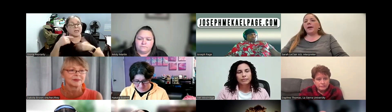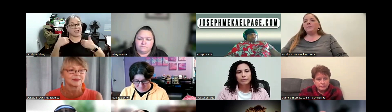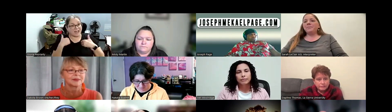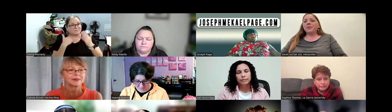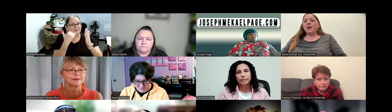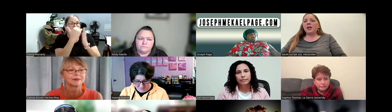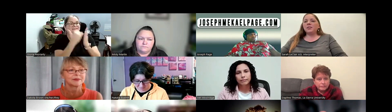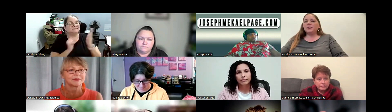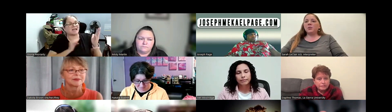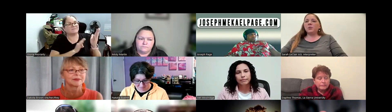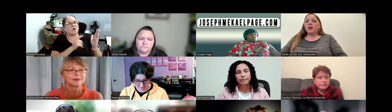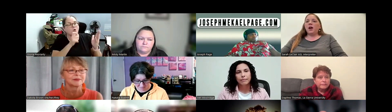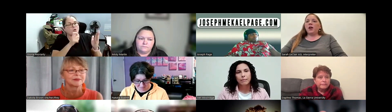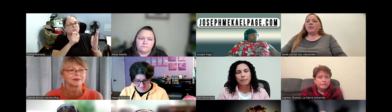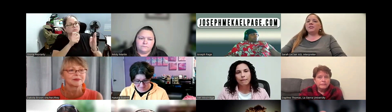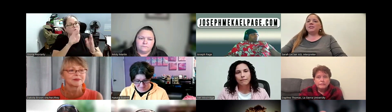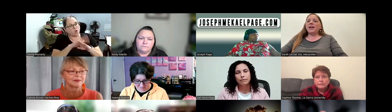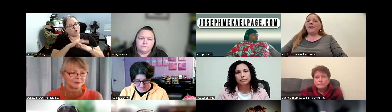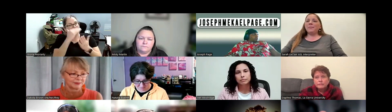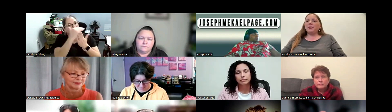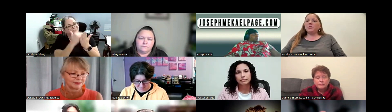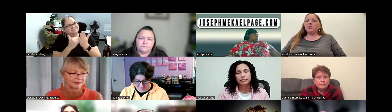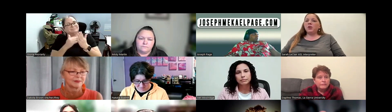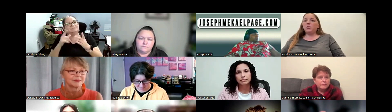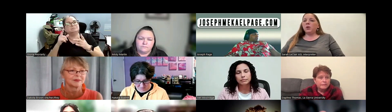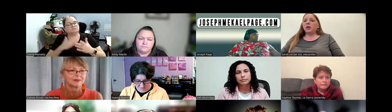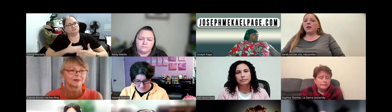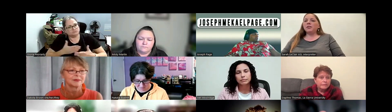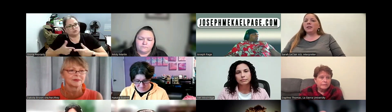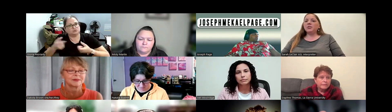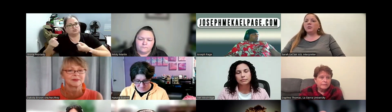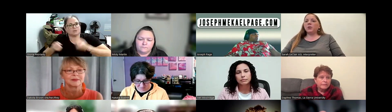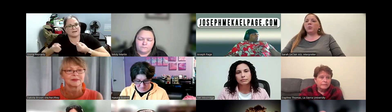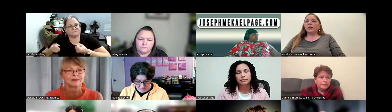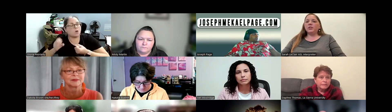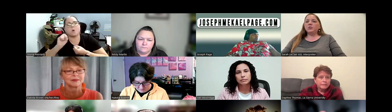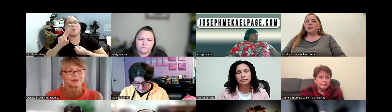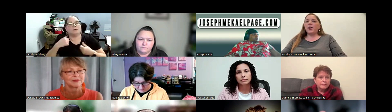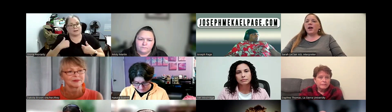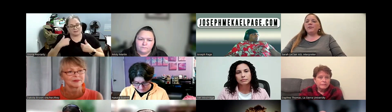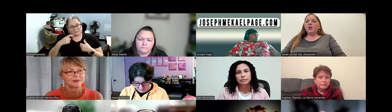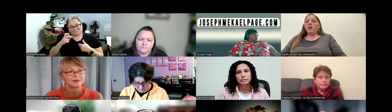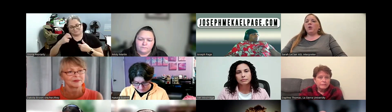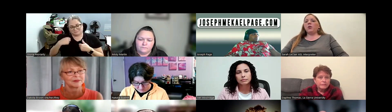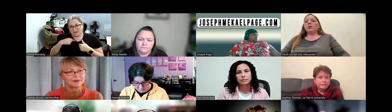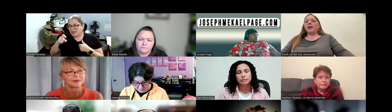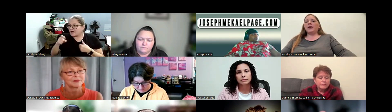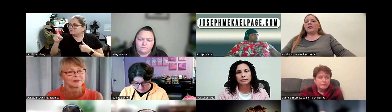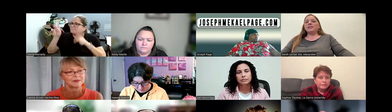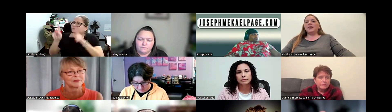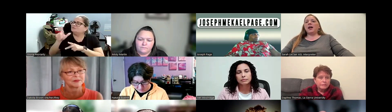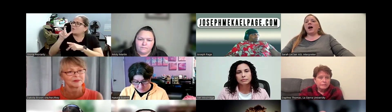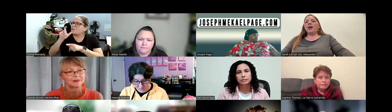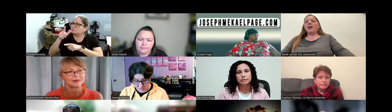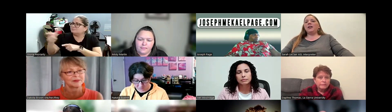Oh, okay. Got it. So are there staff members who are on the list who are willing to drive? Or like,